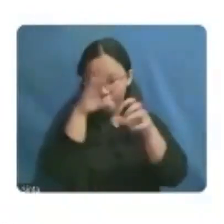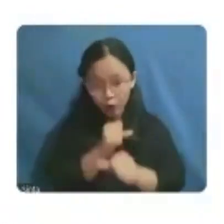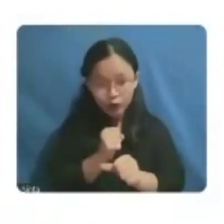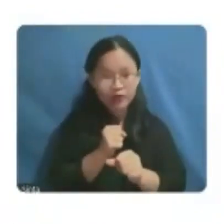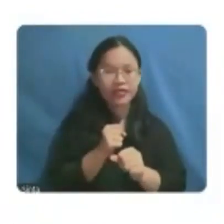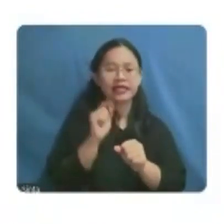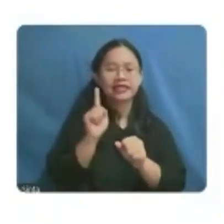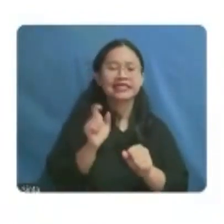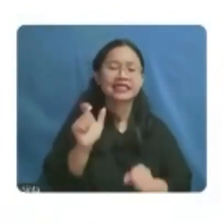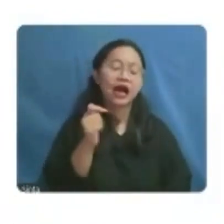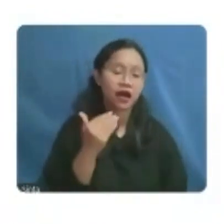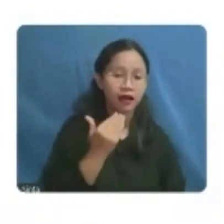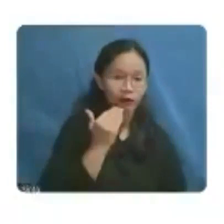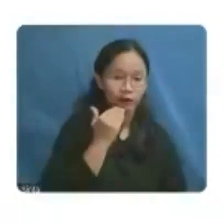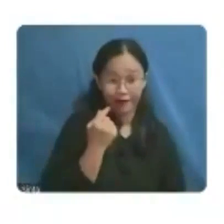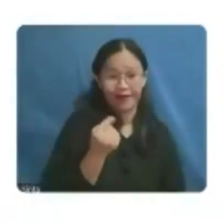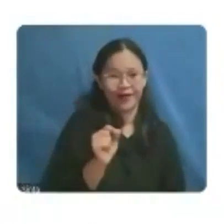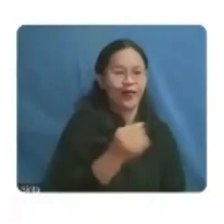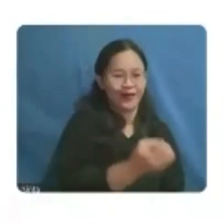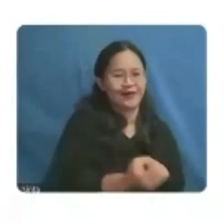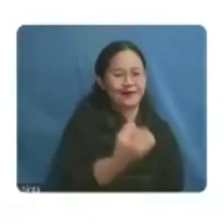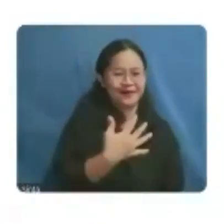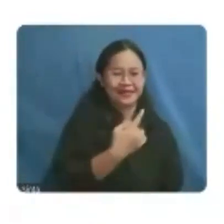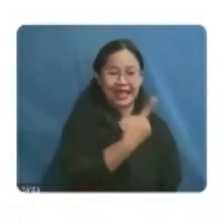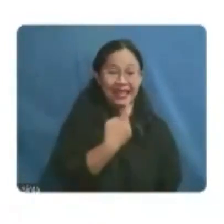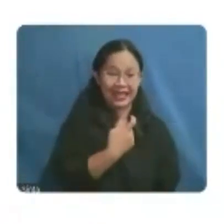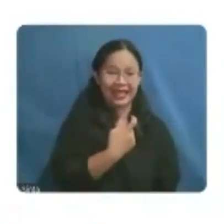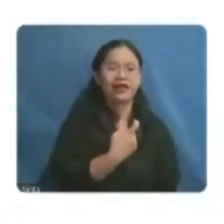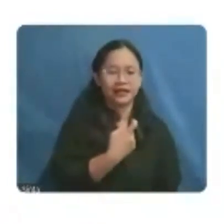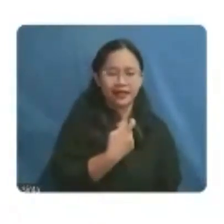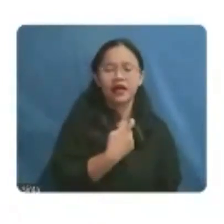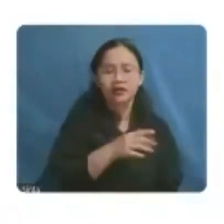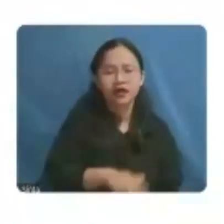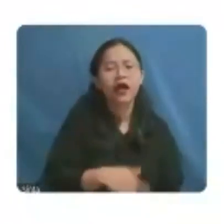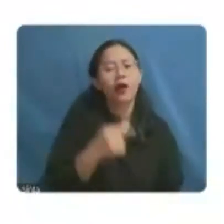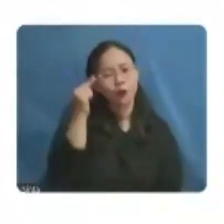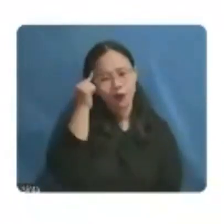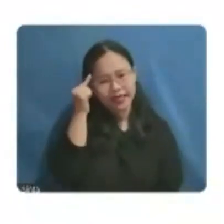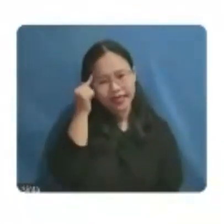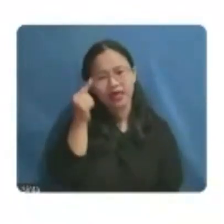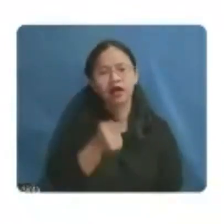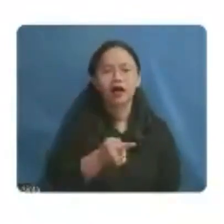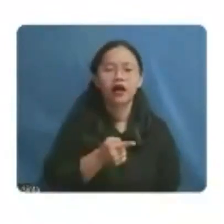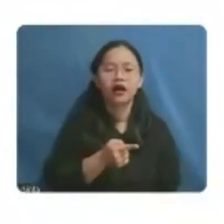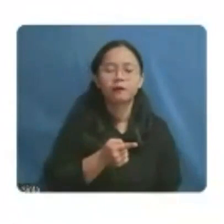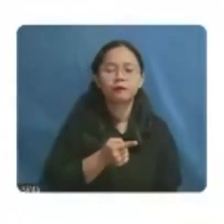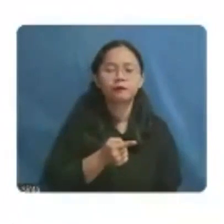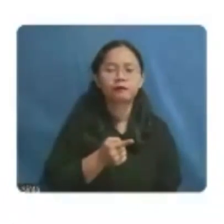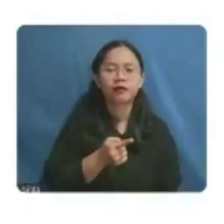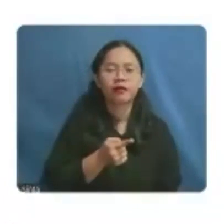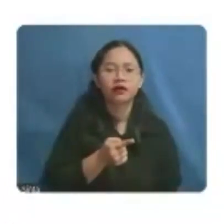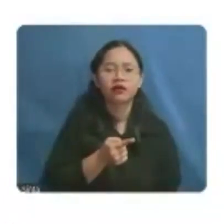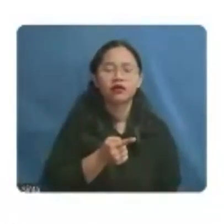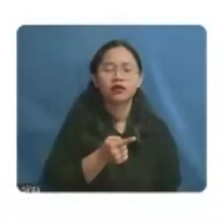reduce pollution in their communities, as long as those solutions are affordable